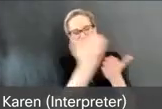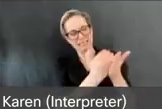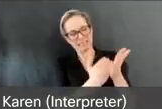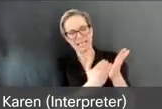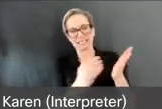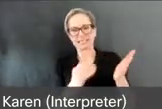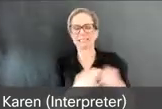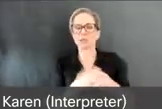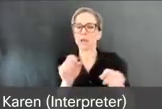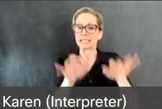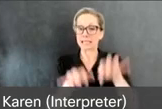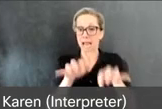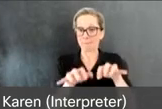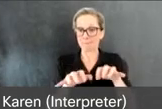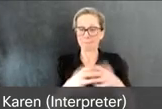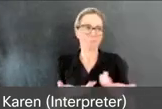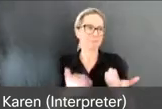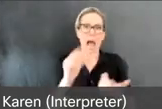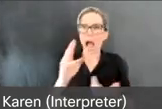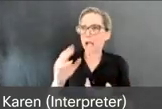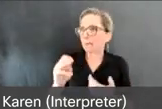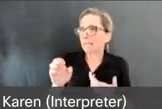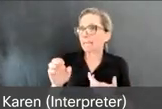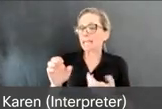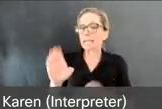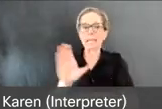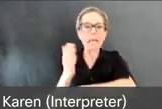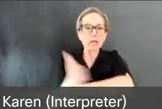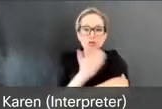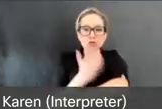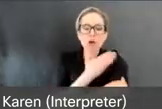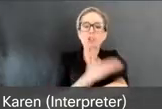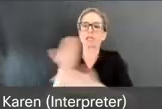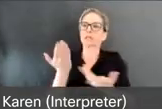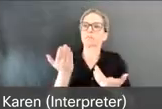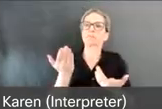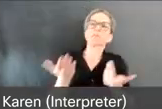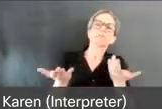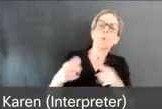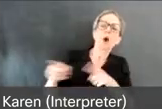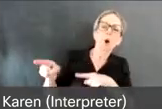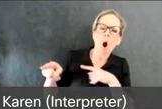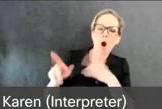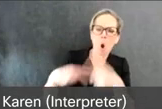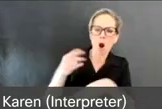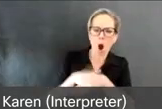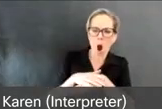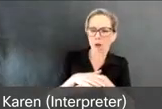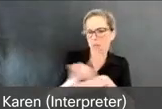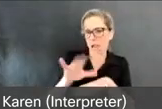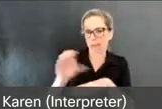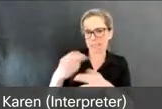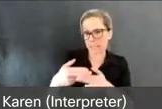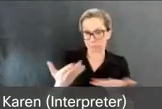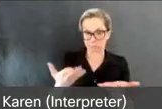in Acme Construction as a defendant or as a party, frankly, and see what's going on. Or do they have a lot of